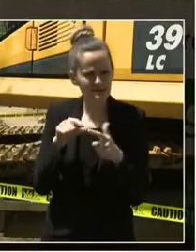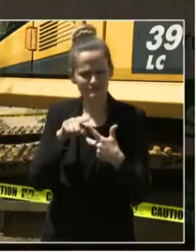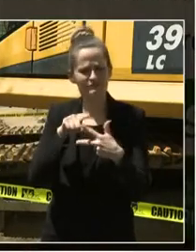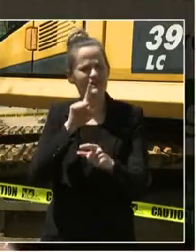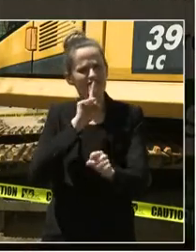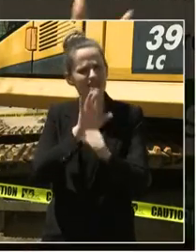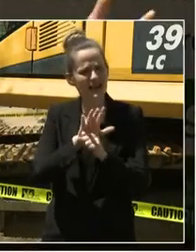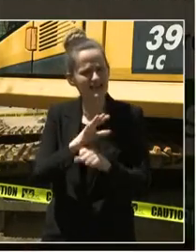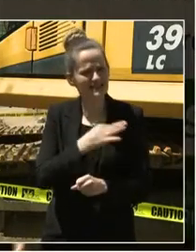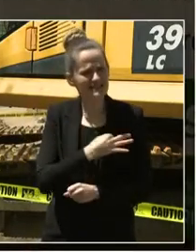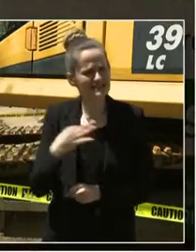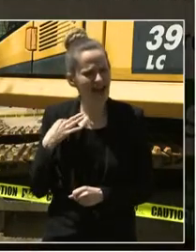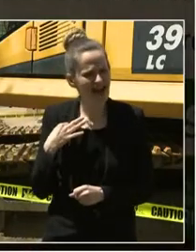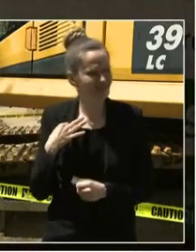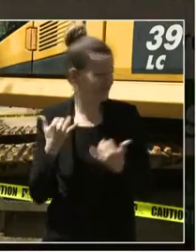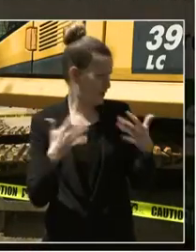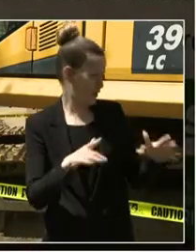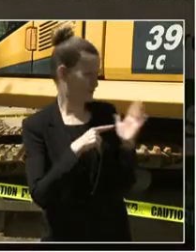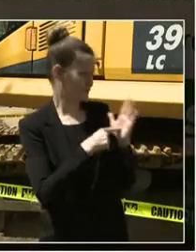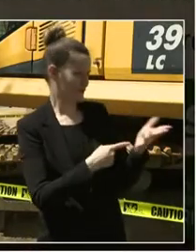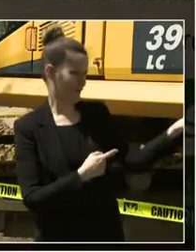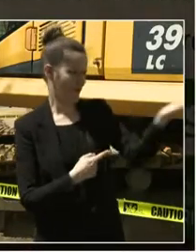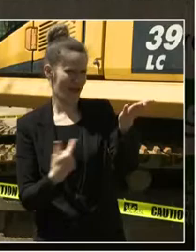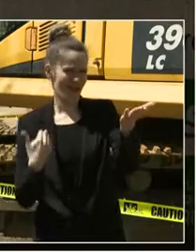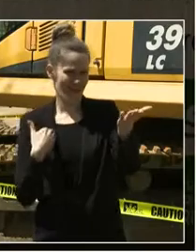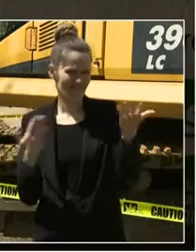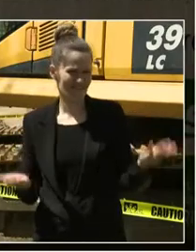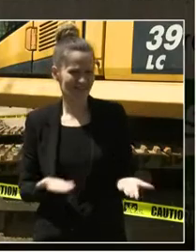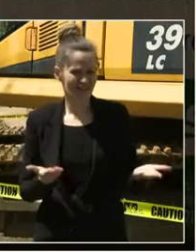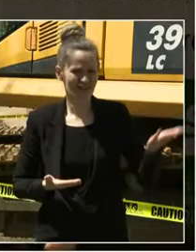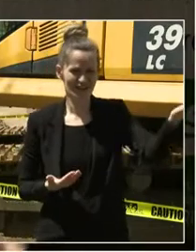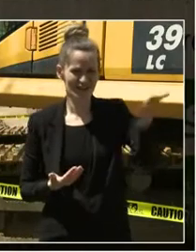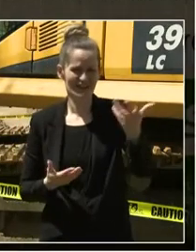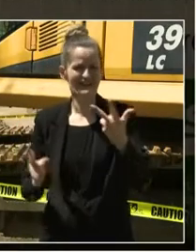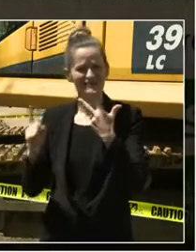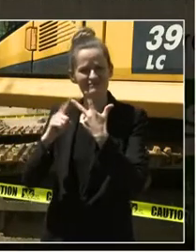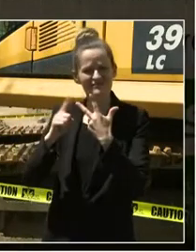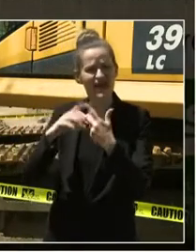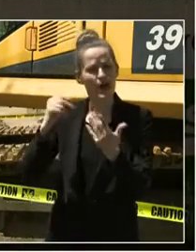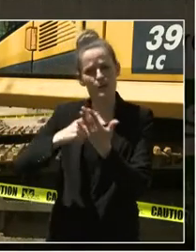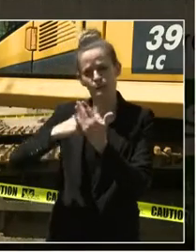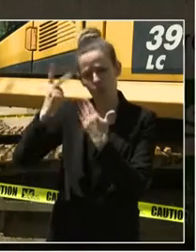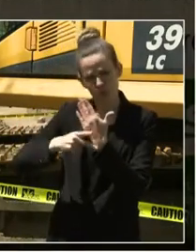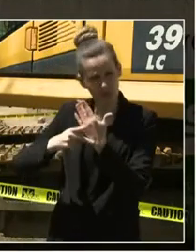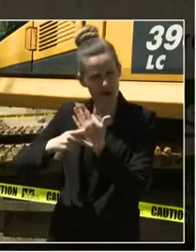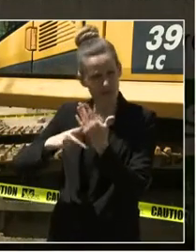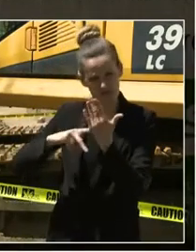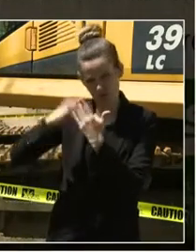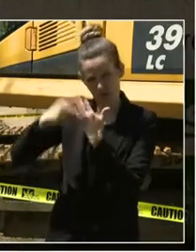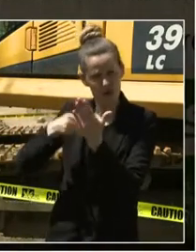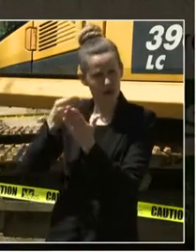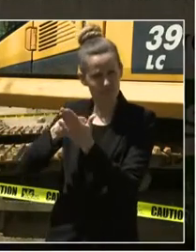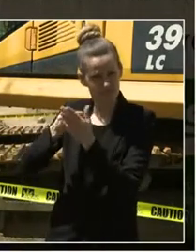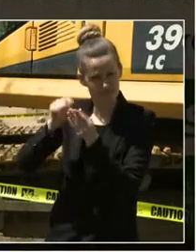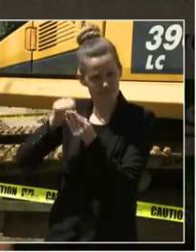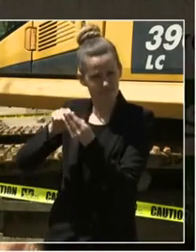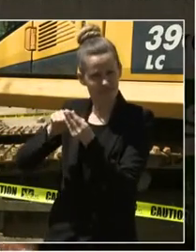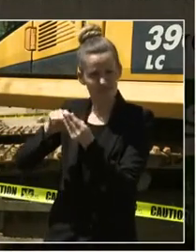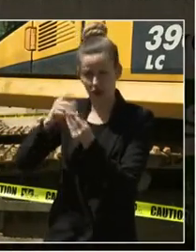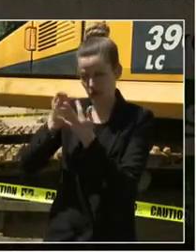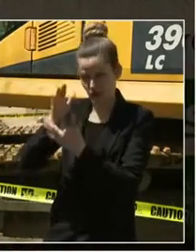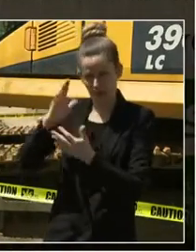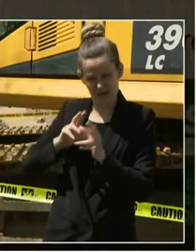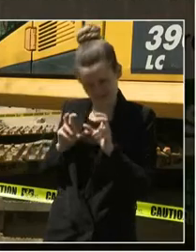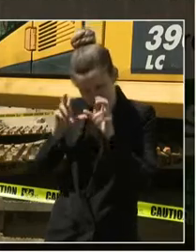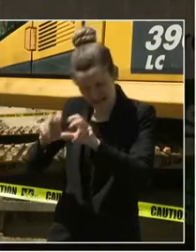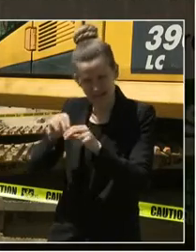Russell and some of his staff here. And then also, you need programming dollars. And through the mayor's investment through Recreation for All, we will have